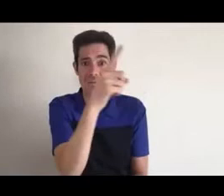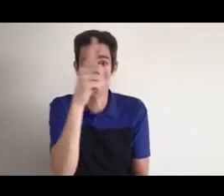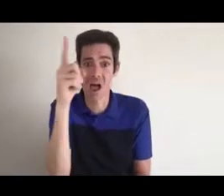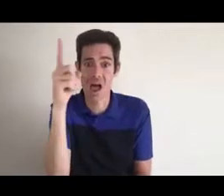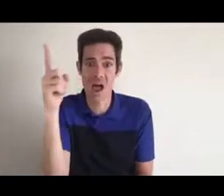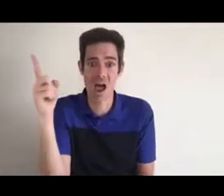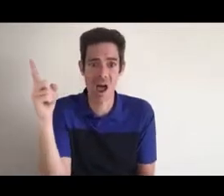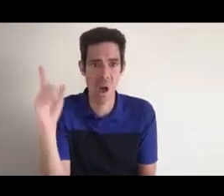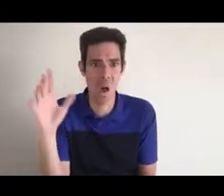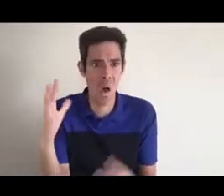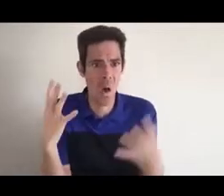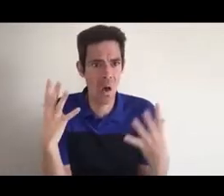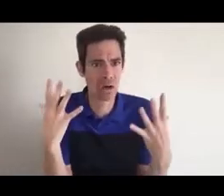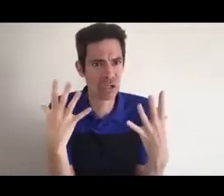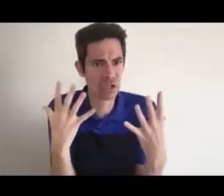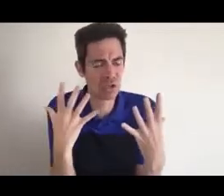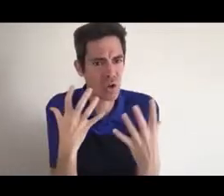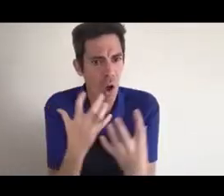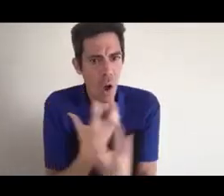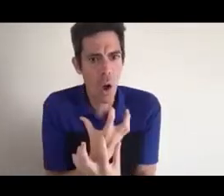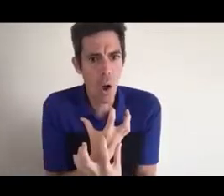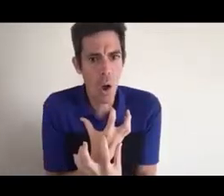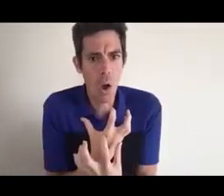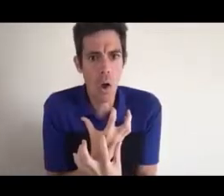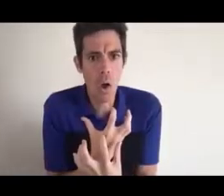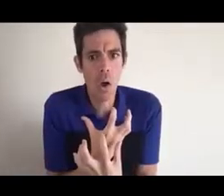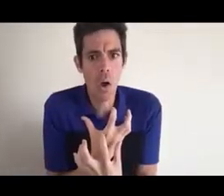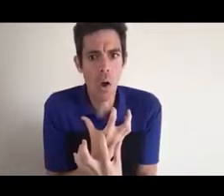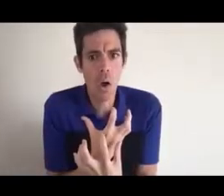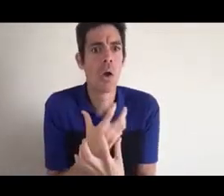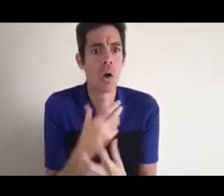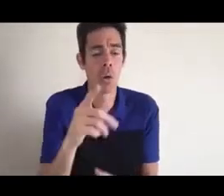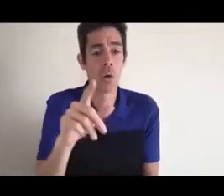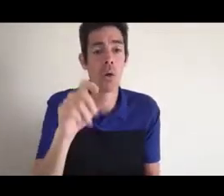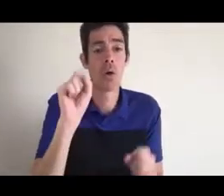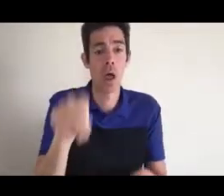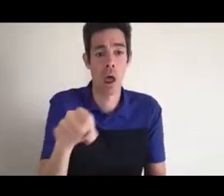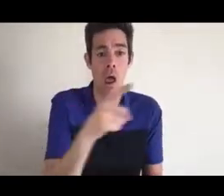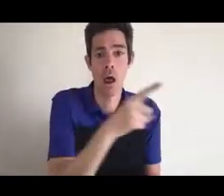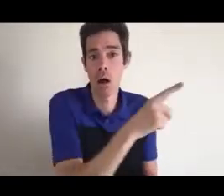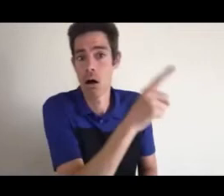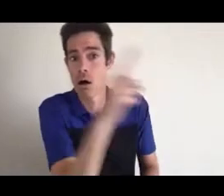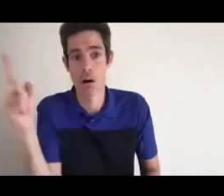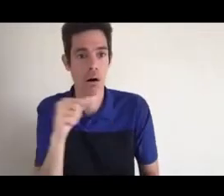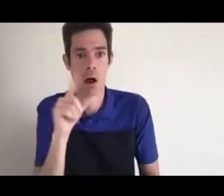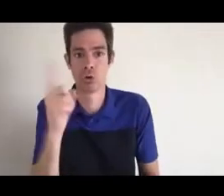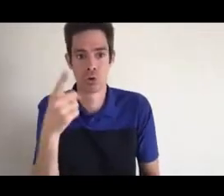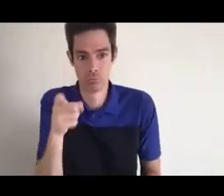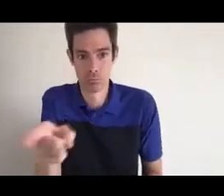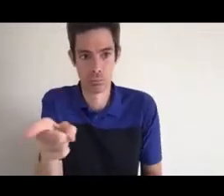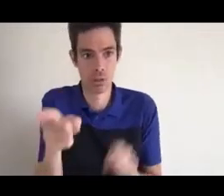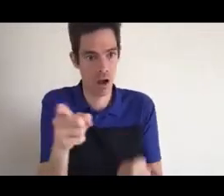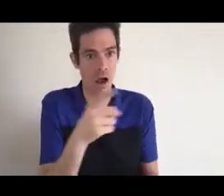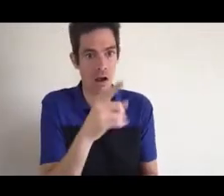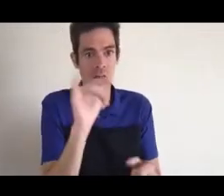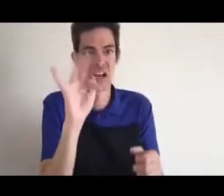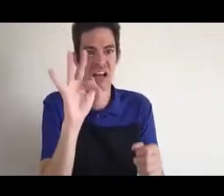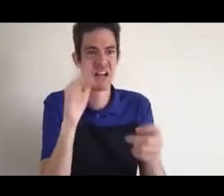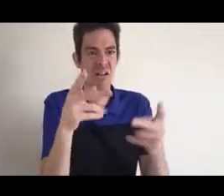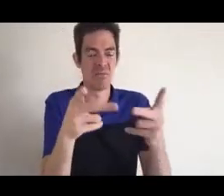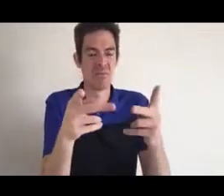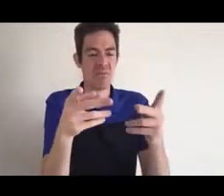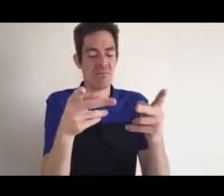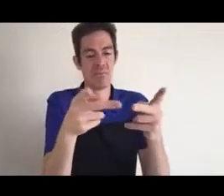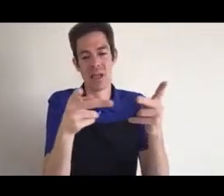clouds, pointing to the clouds, dark, and then showing really dark with the mouth morpheme. So